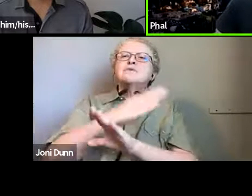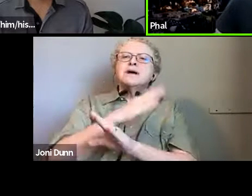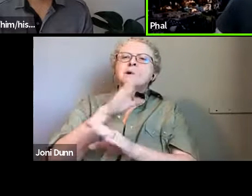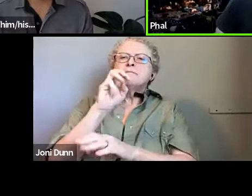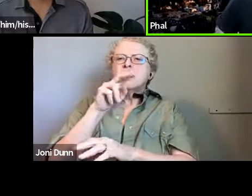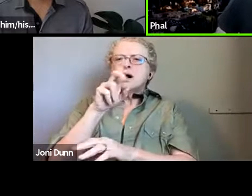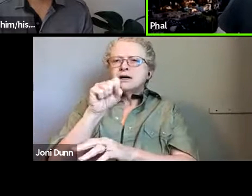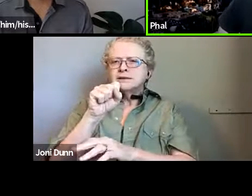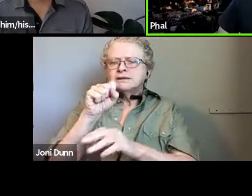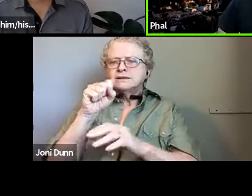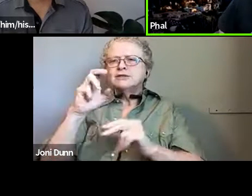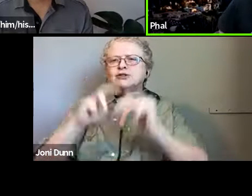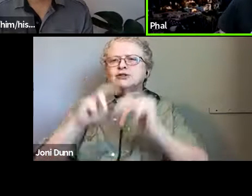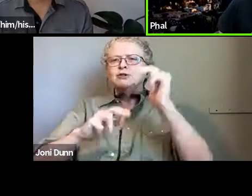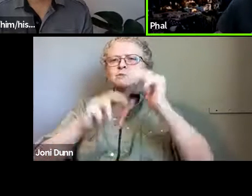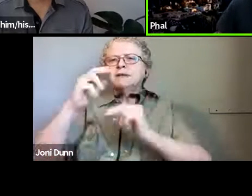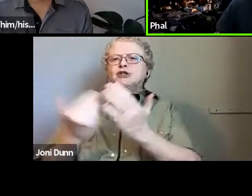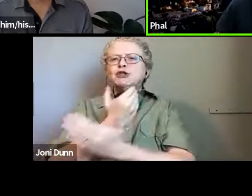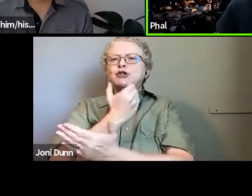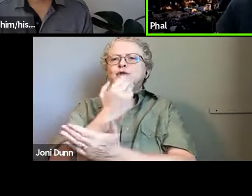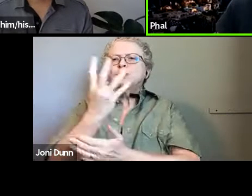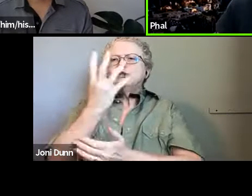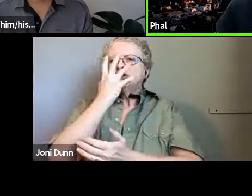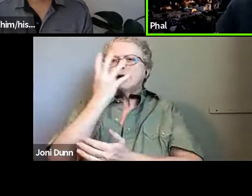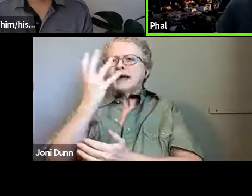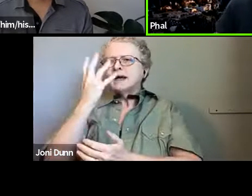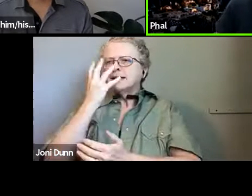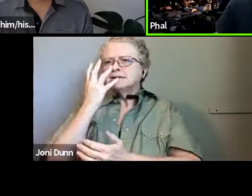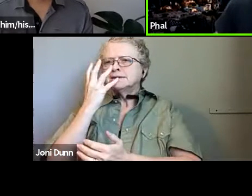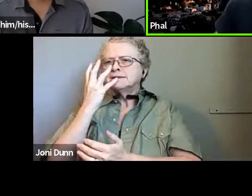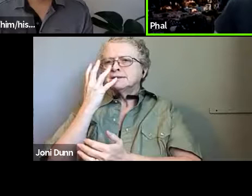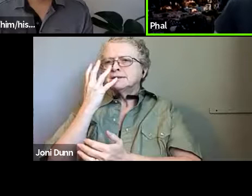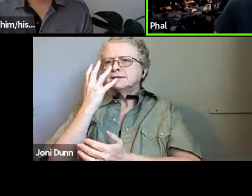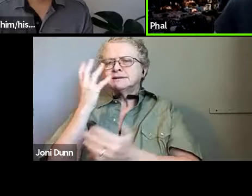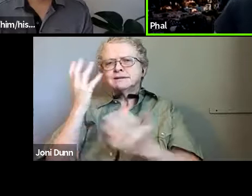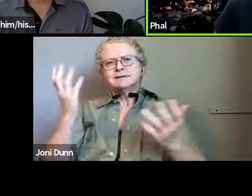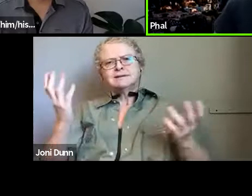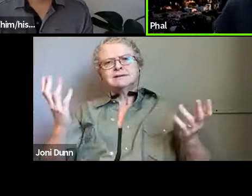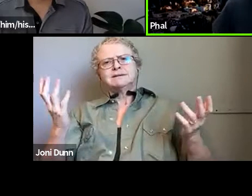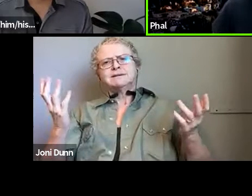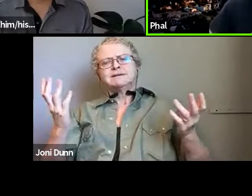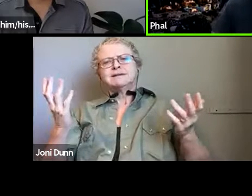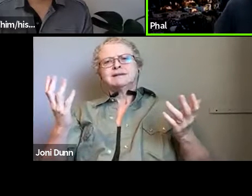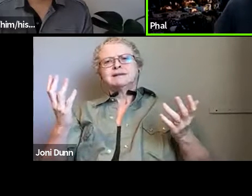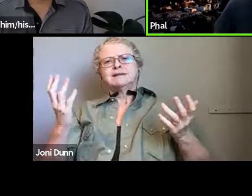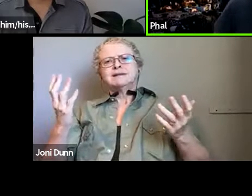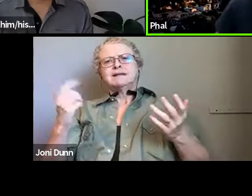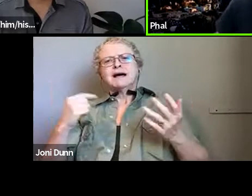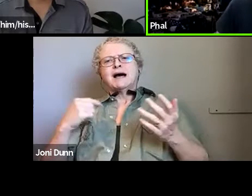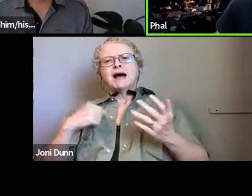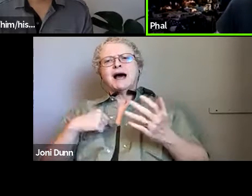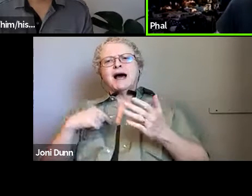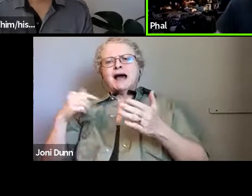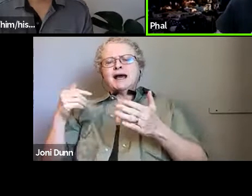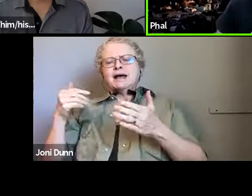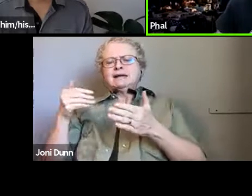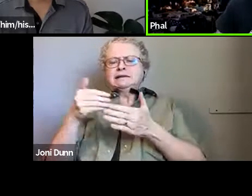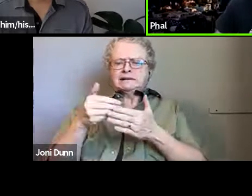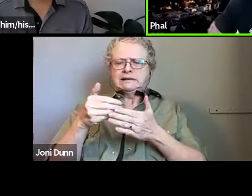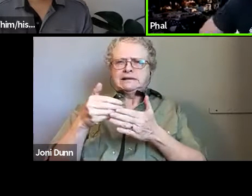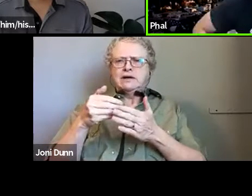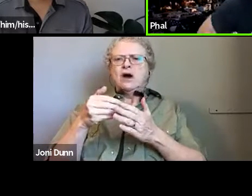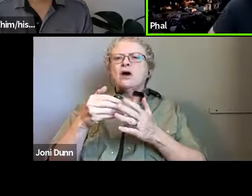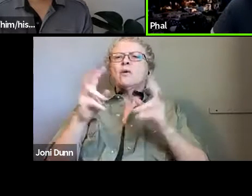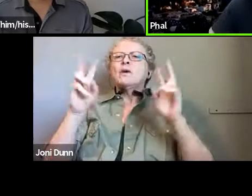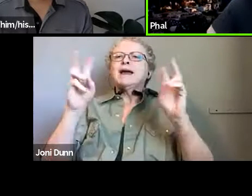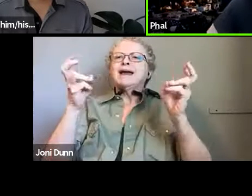build new jails. And I was a part of that work a couple of years ago towards the end of it. And we actually killed those contracts.